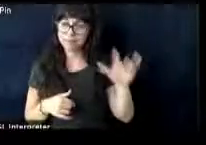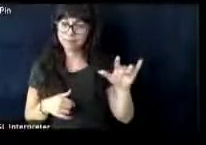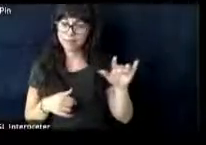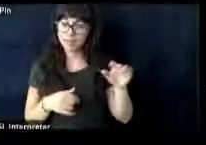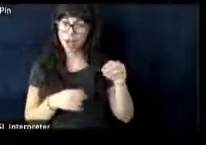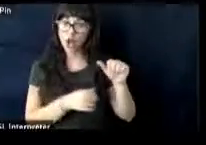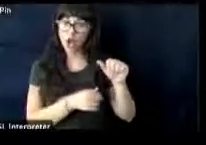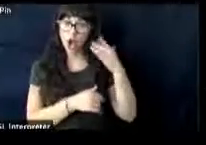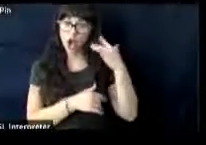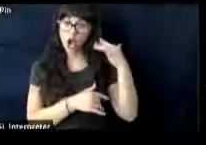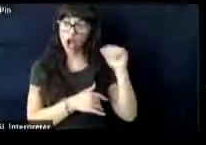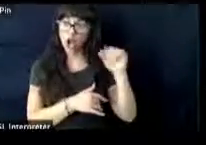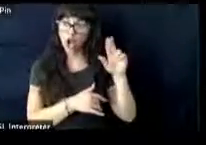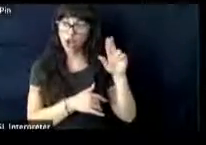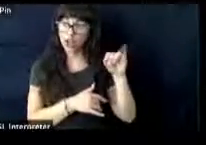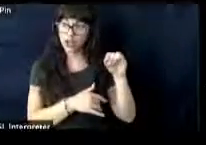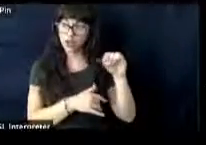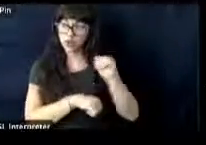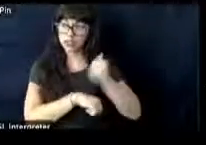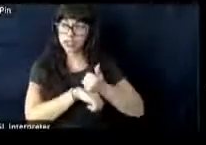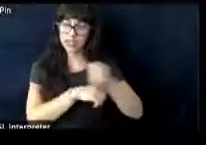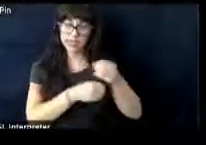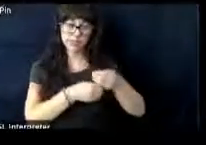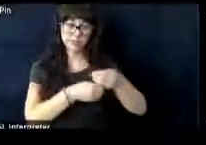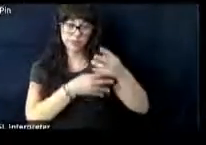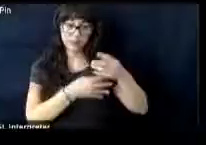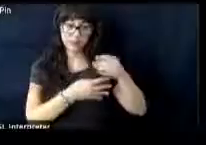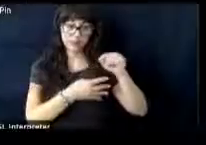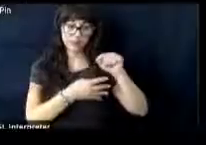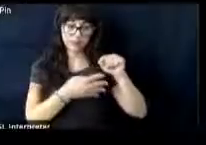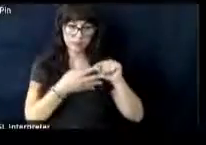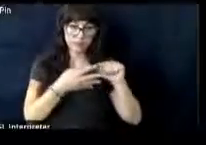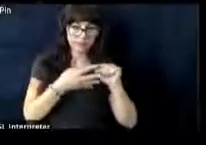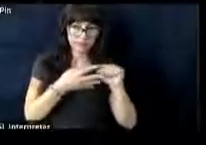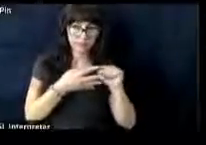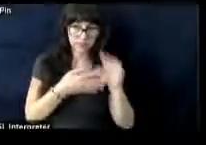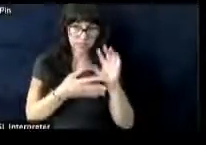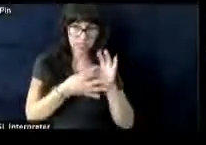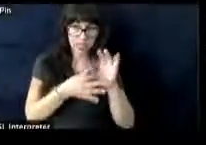settings, you should see an option to connect your audio.